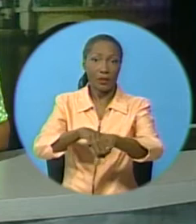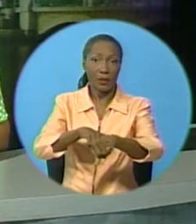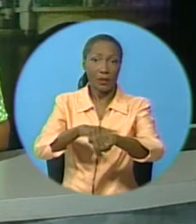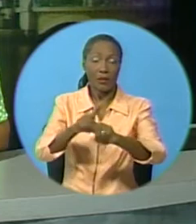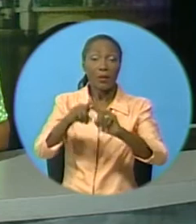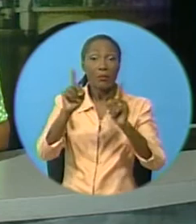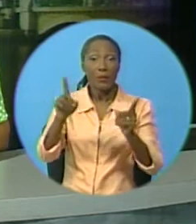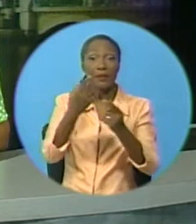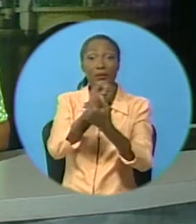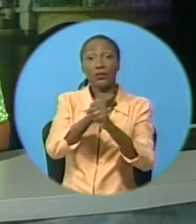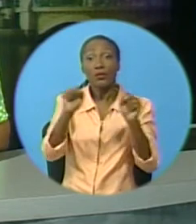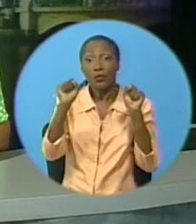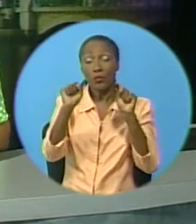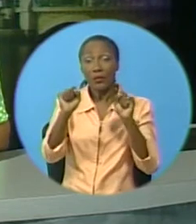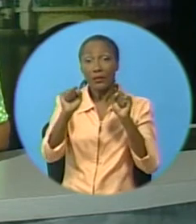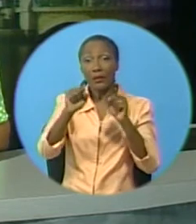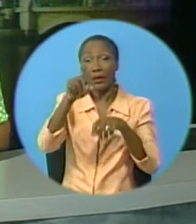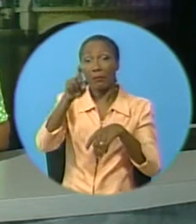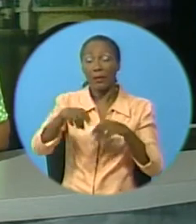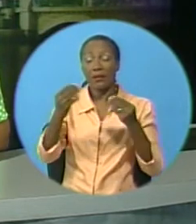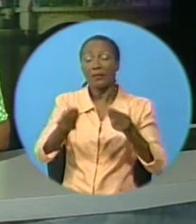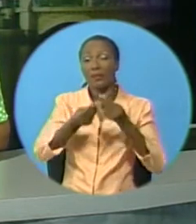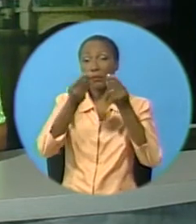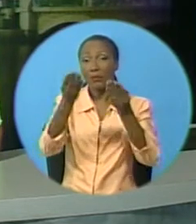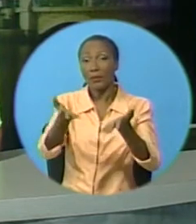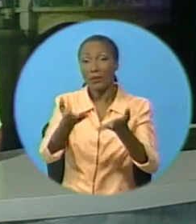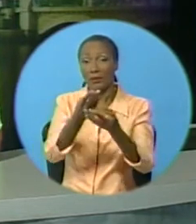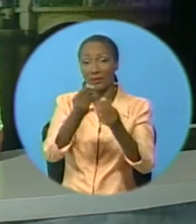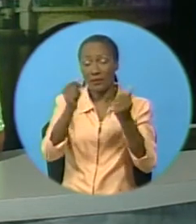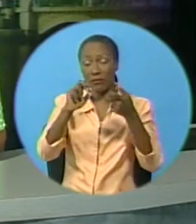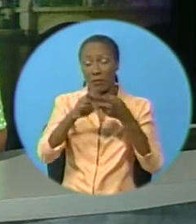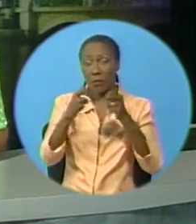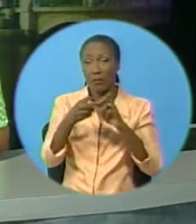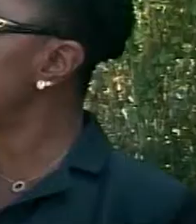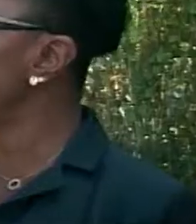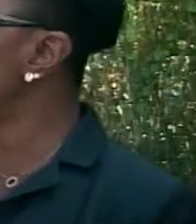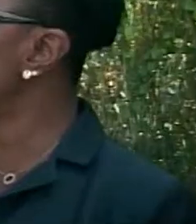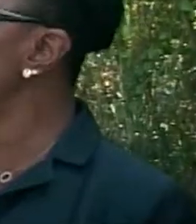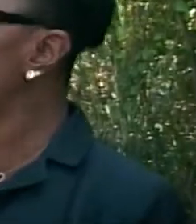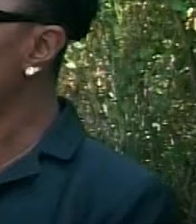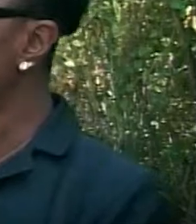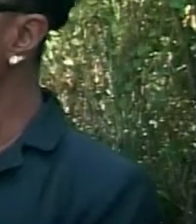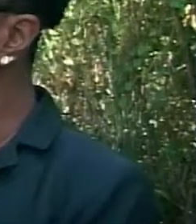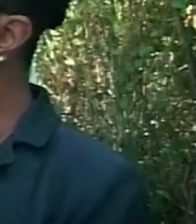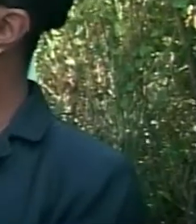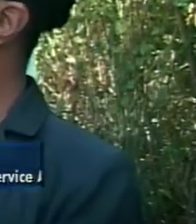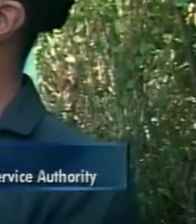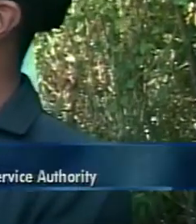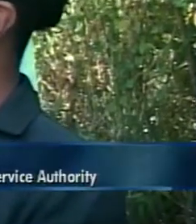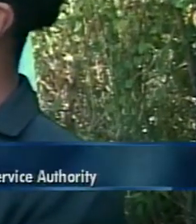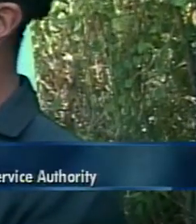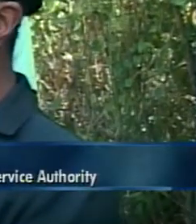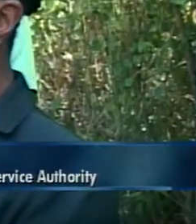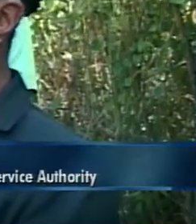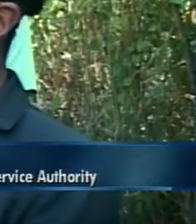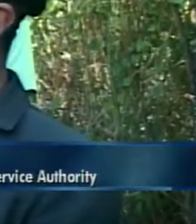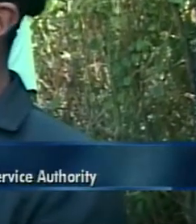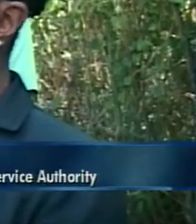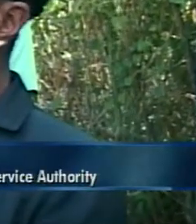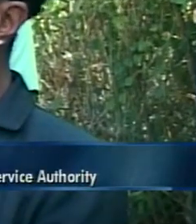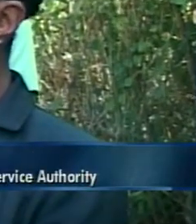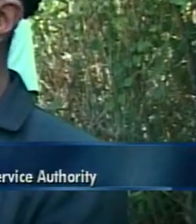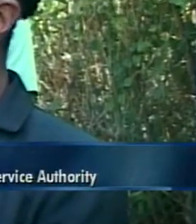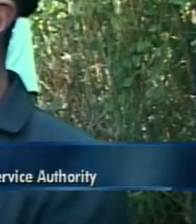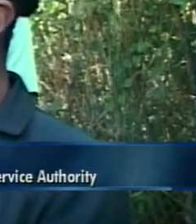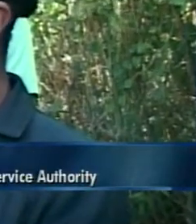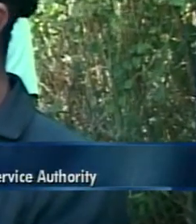measures at Butts will be effective in solving the problem there. We need more lighting. We need to monitor it. We need to install